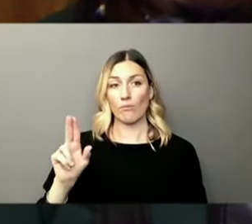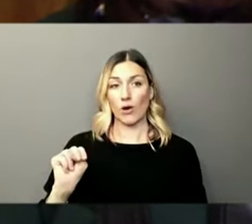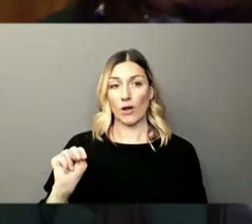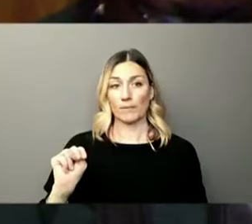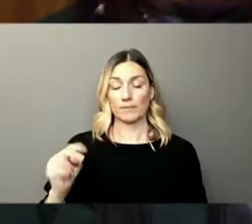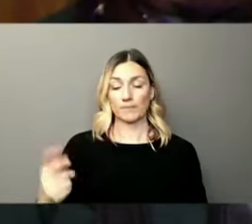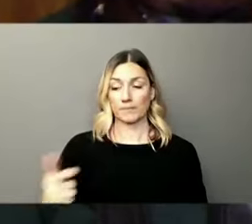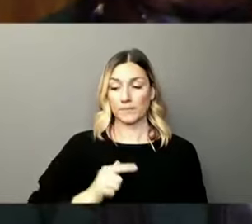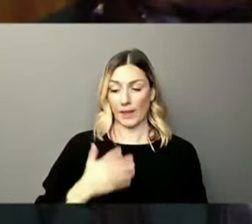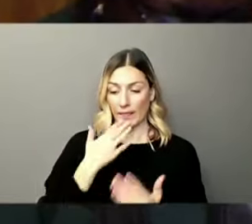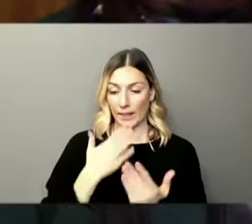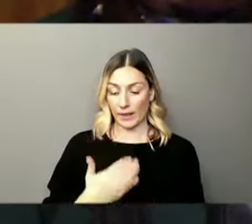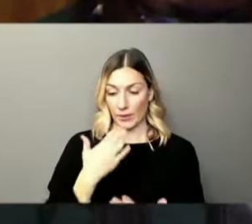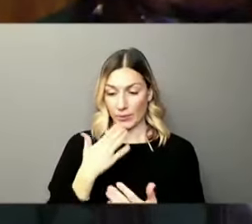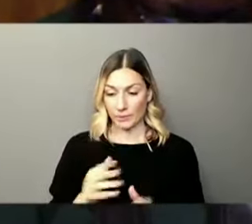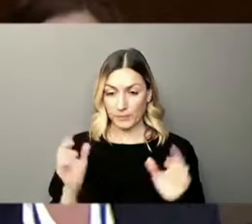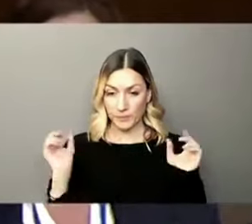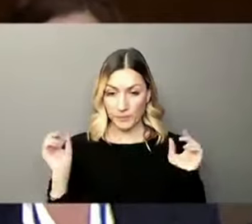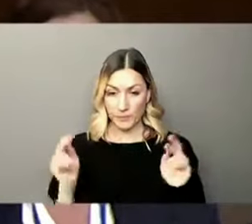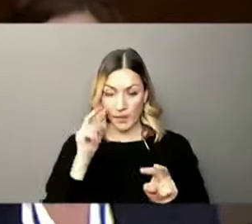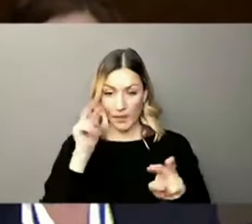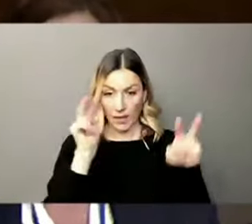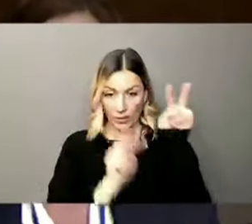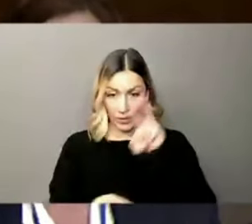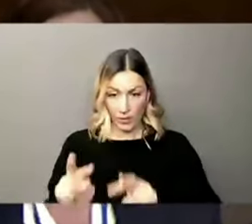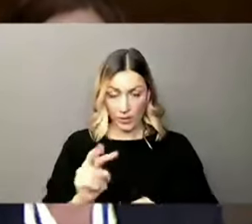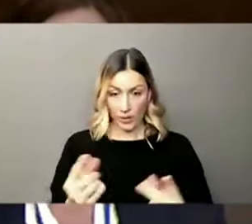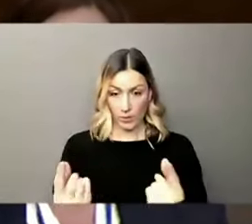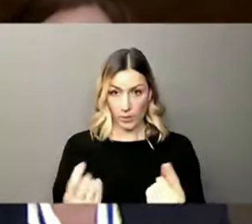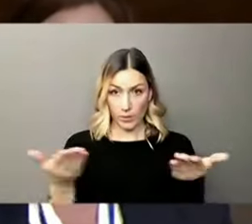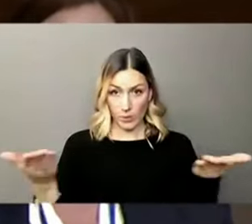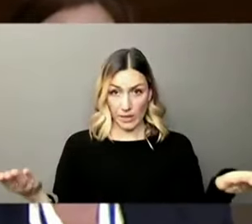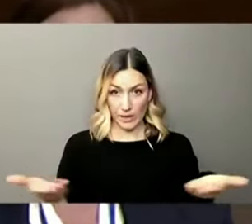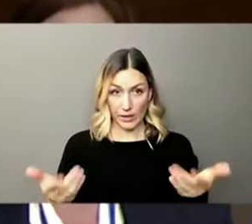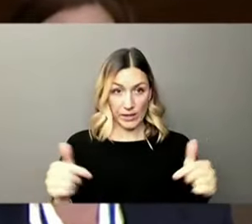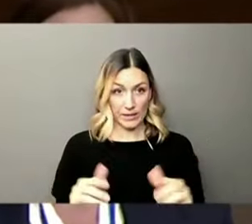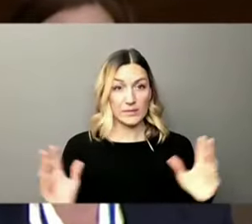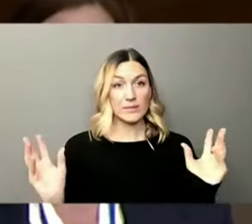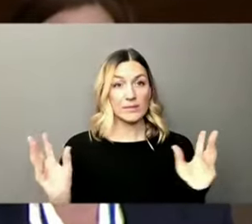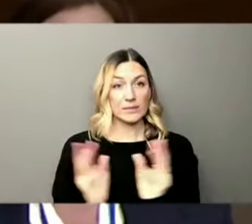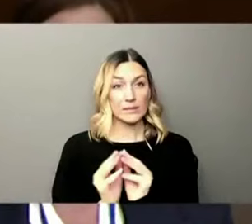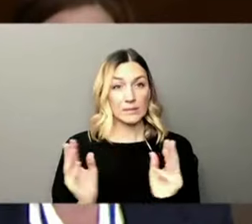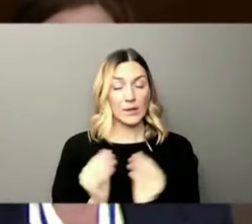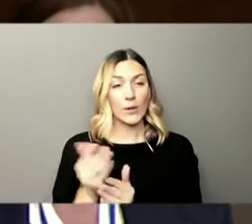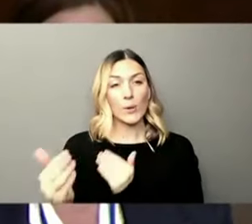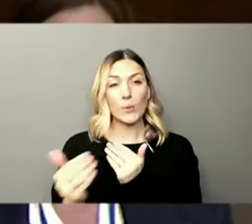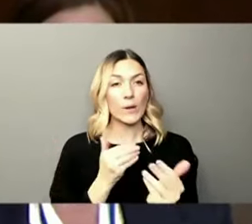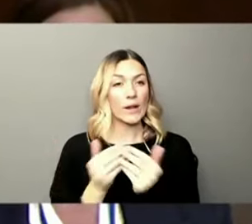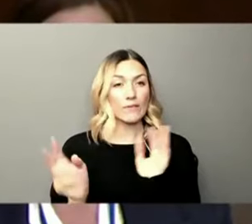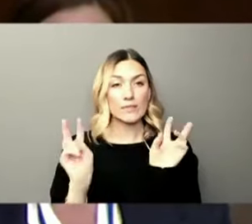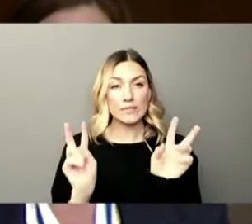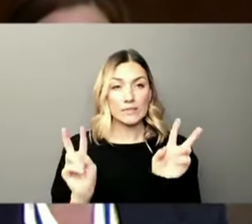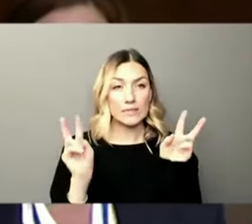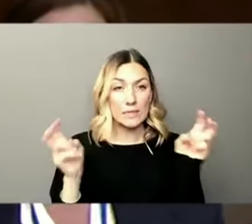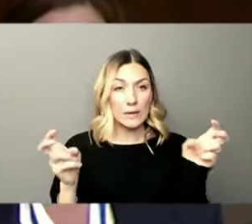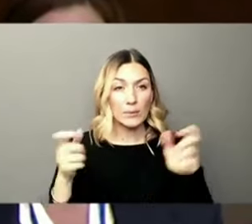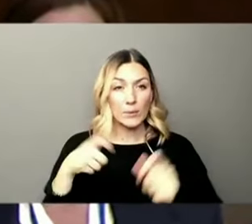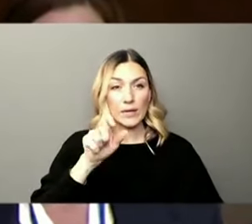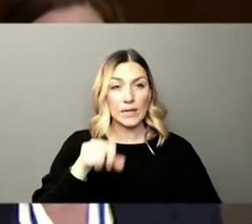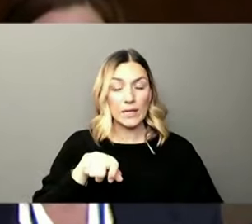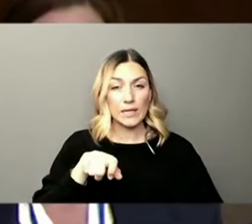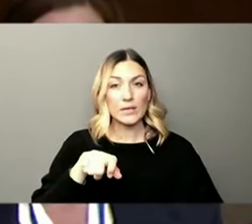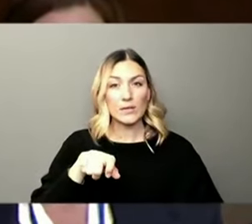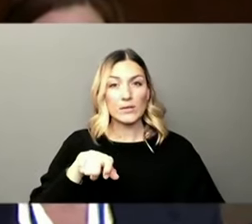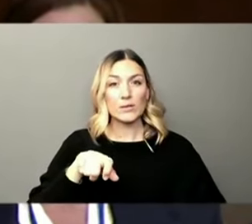When I look at what we do here on this committee, I think whatever the particular topic is, we need to weave it always